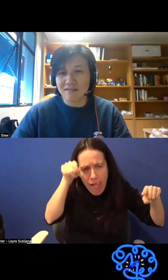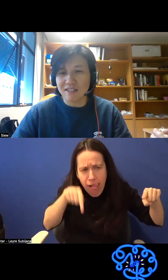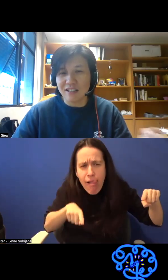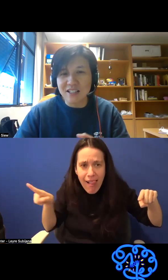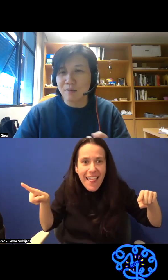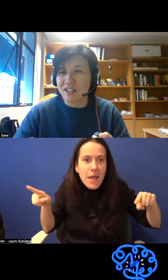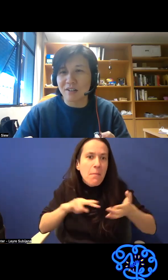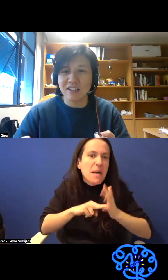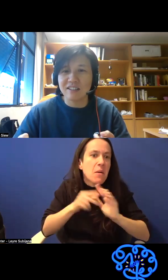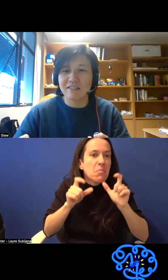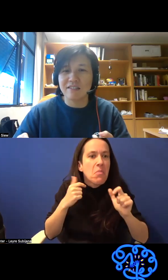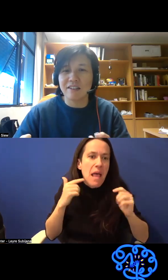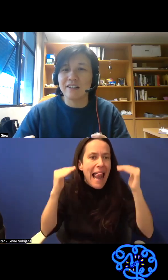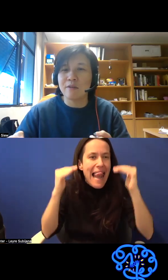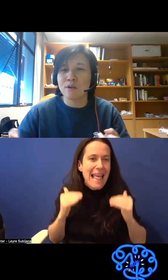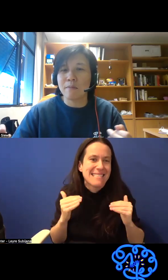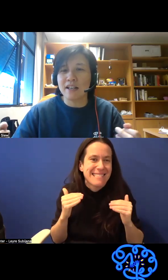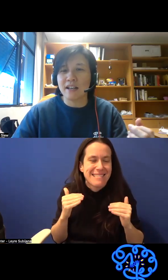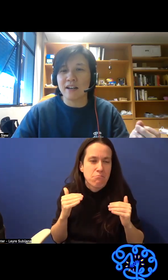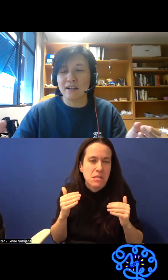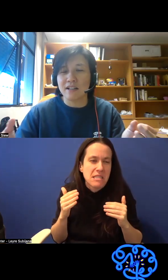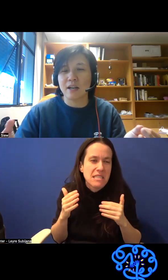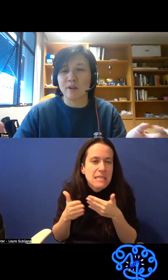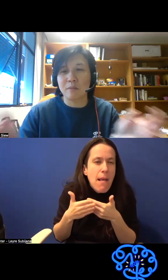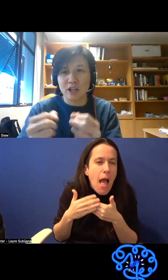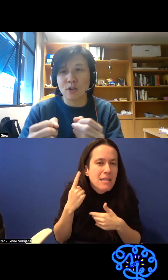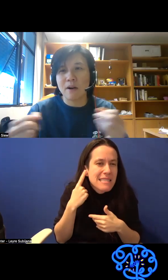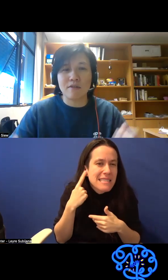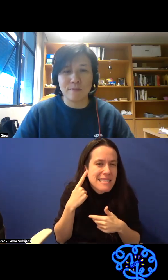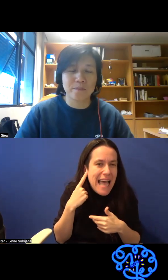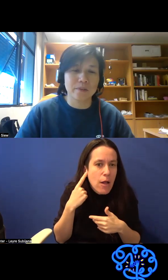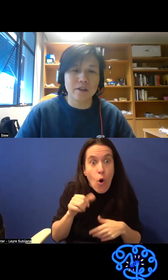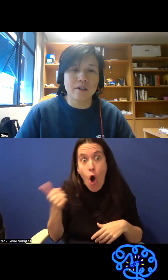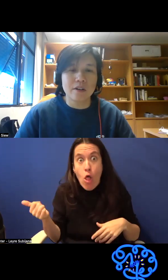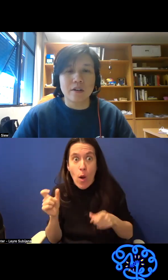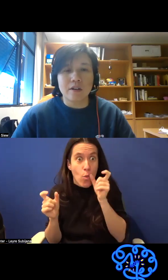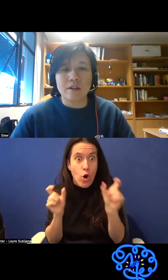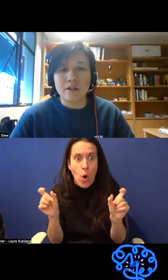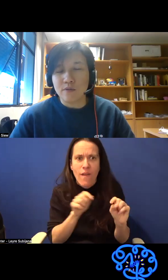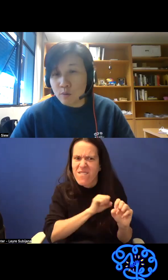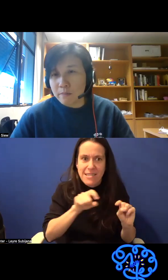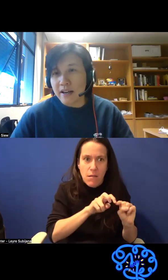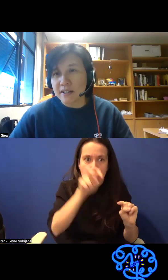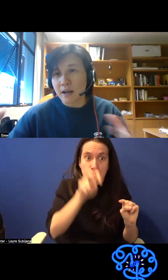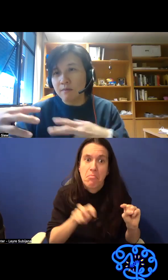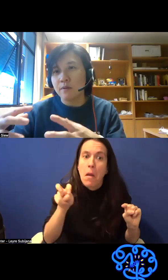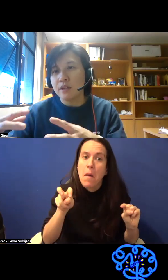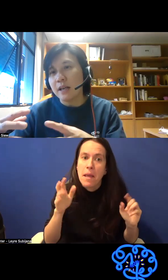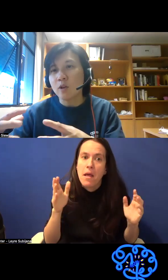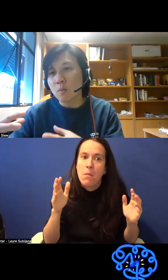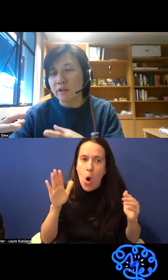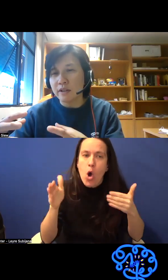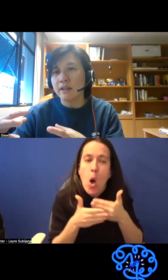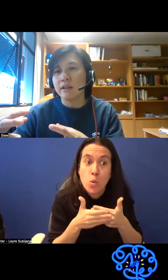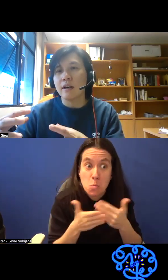that's less similar sounding, right, than word pairs that are separated by a short path. If the word pairs come from the